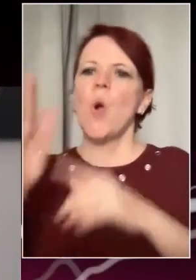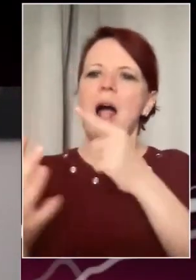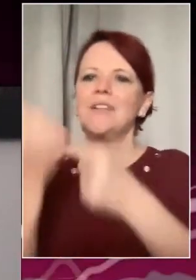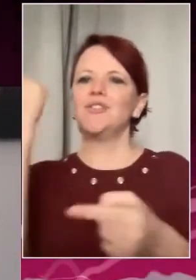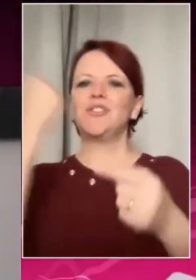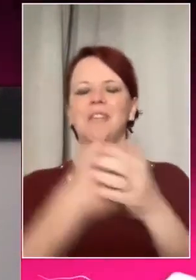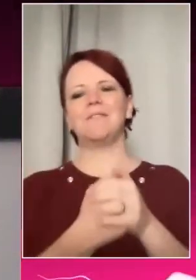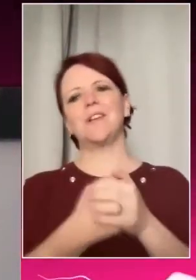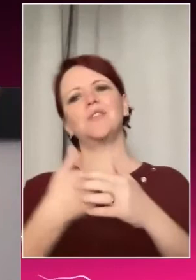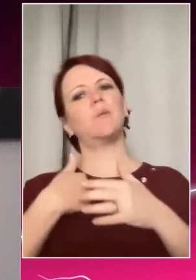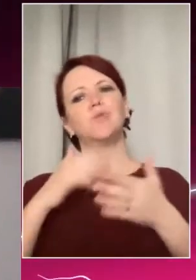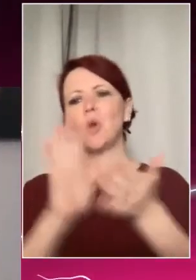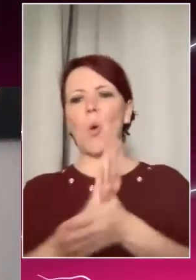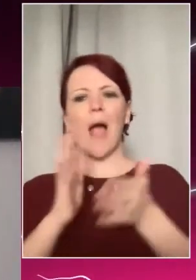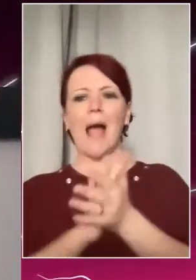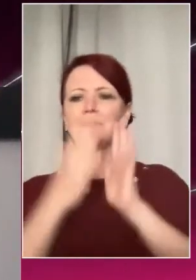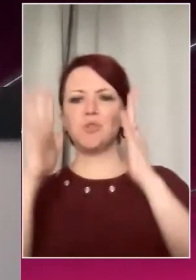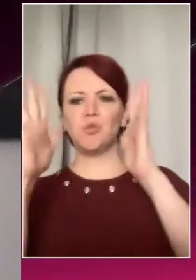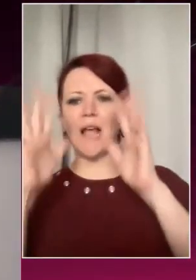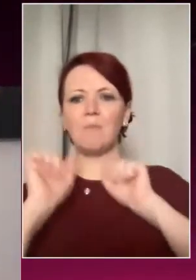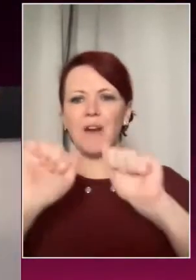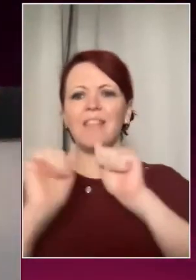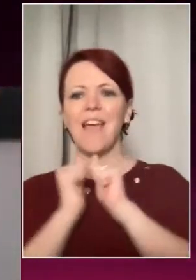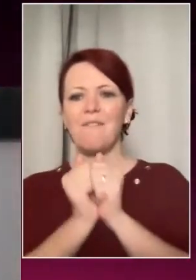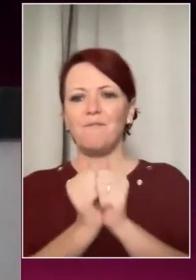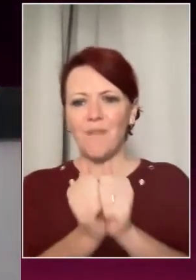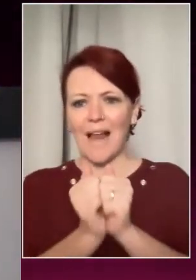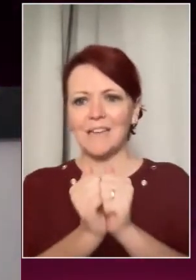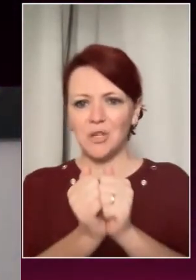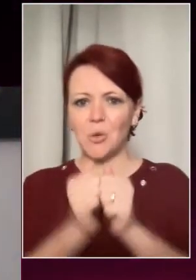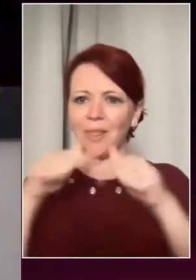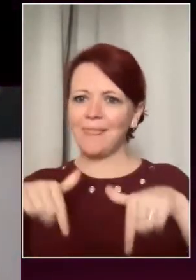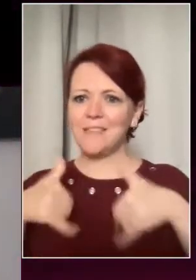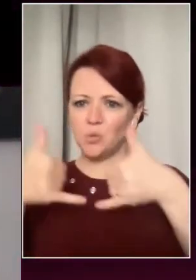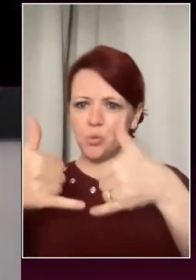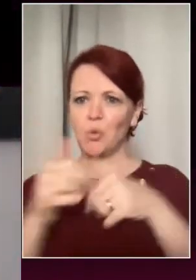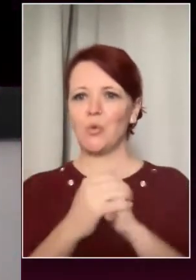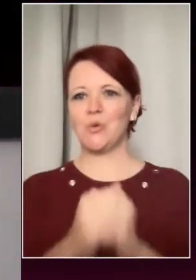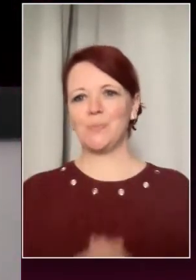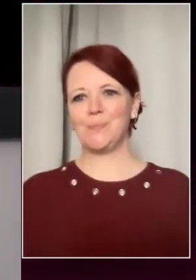value and impact by sponsoring this award.